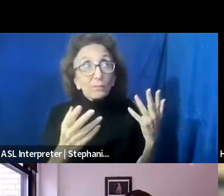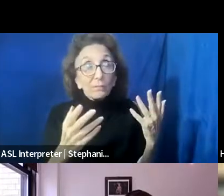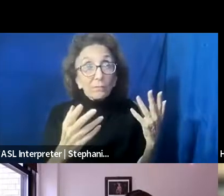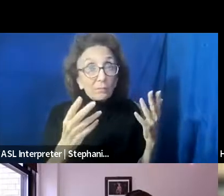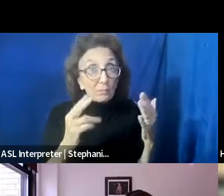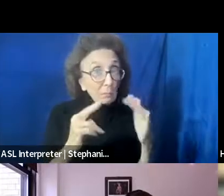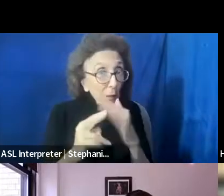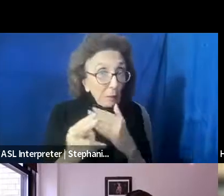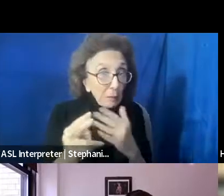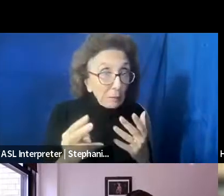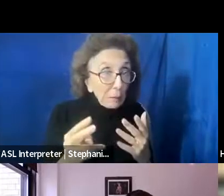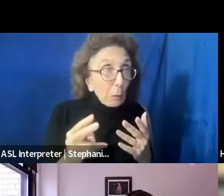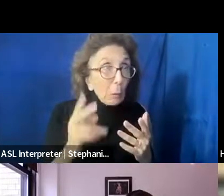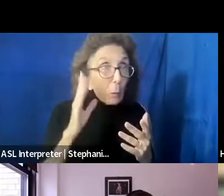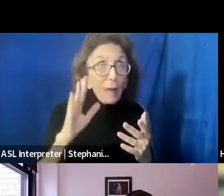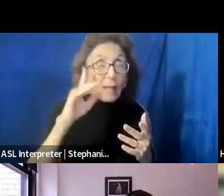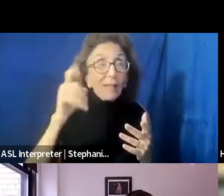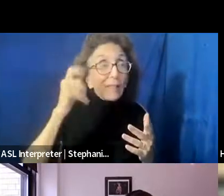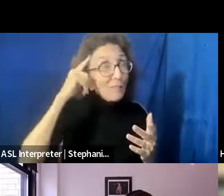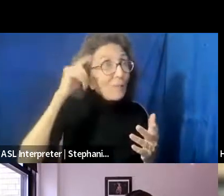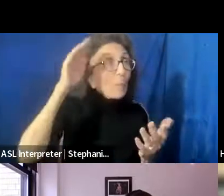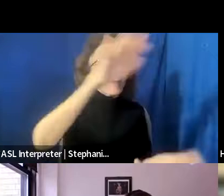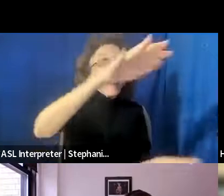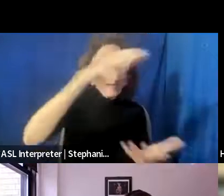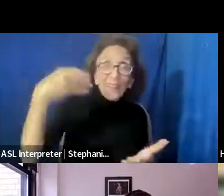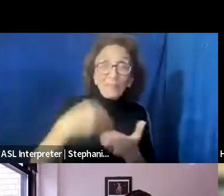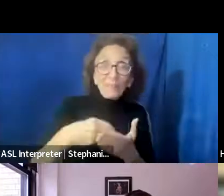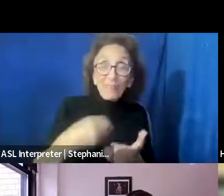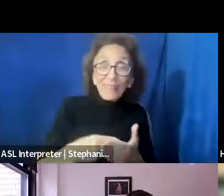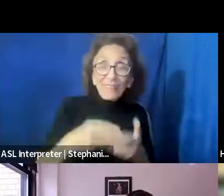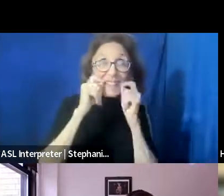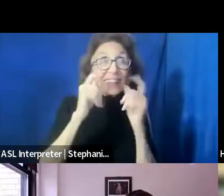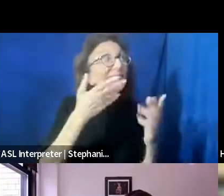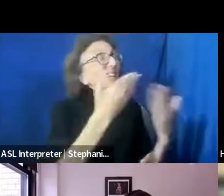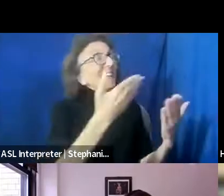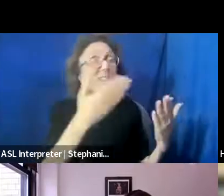unexpected windfalls from the federal government.